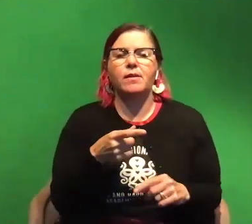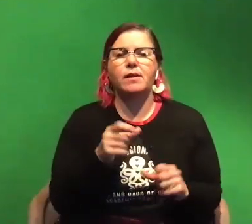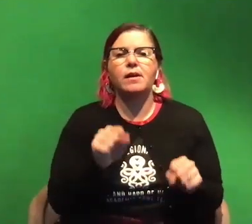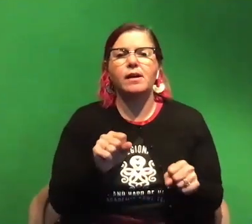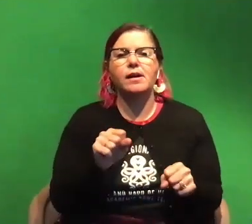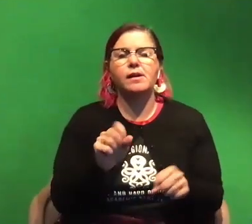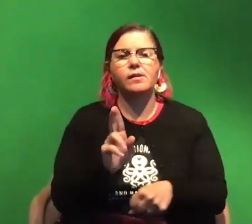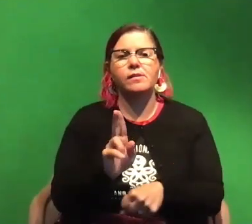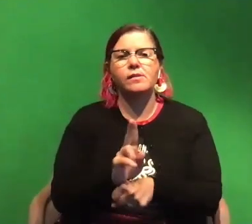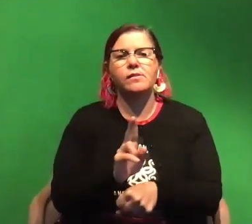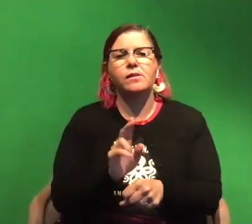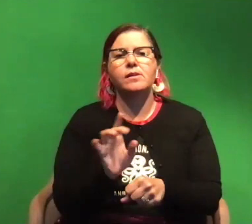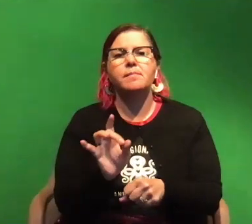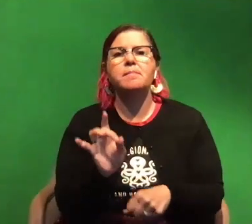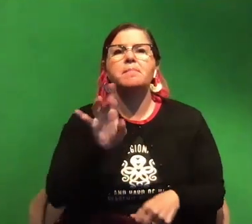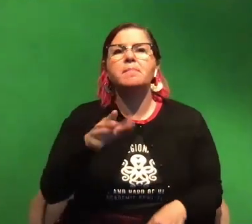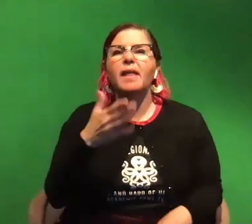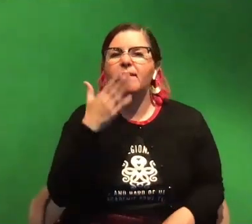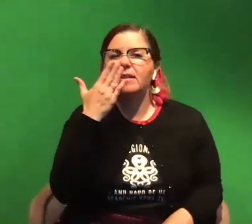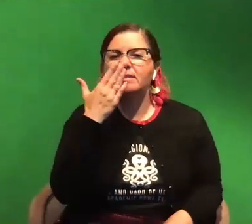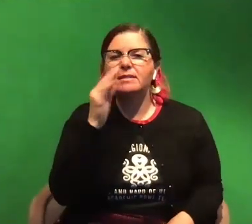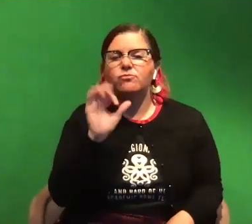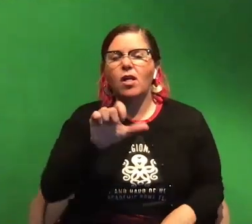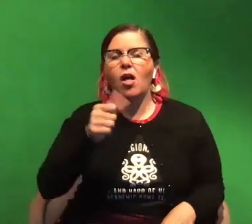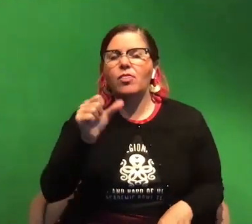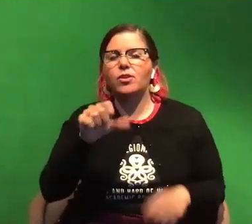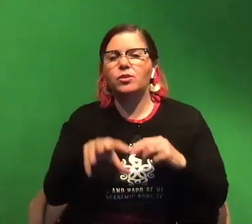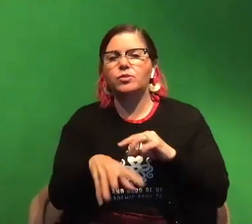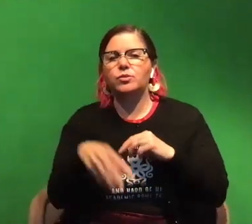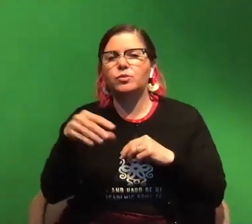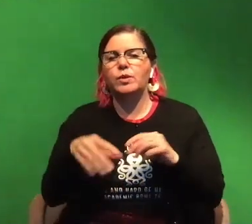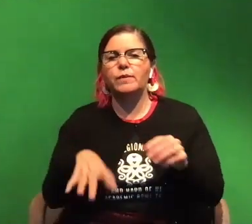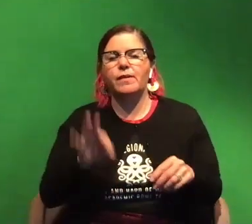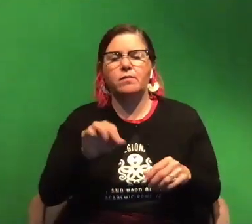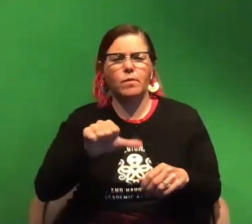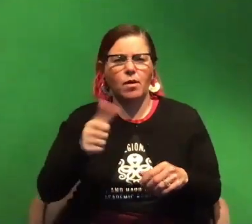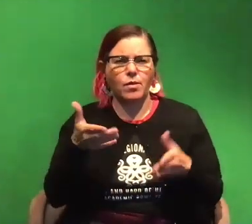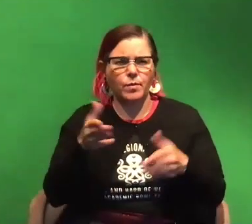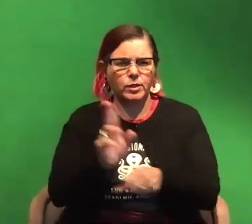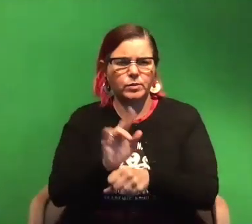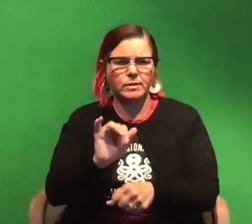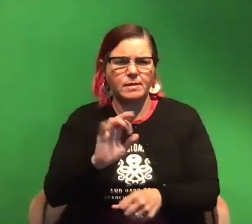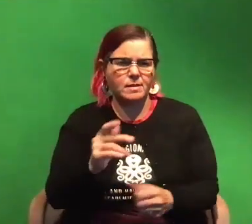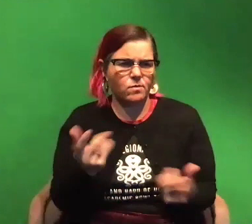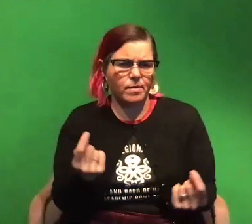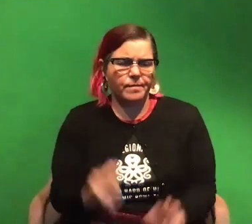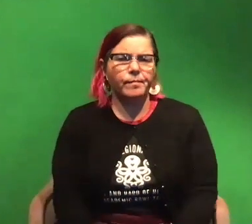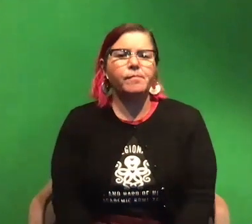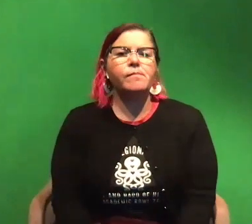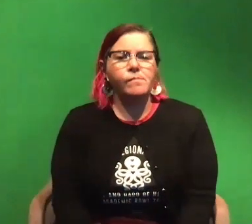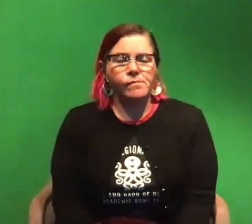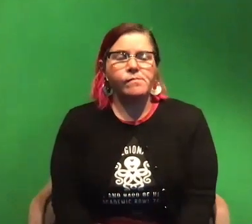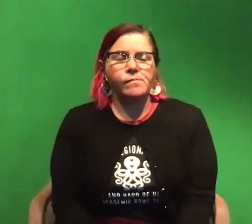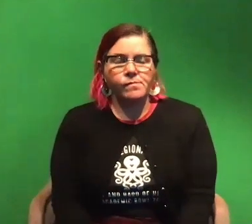of give a little scent trail for other squid to find them. But what other ways do cephalopods use ink? Yeah, so